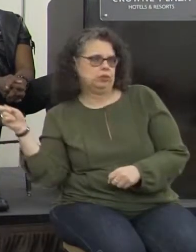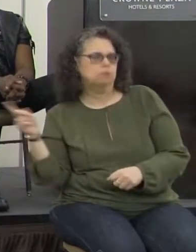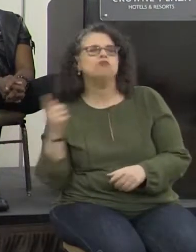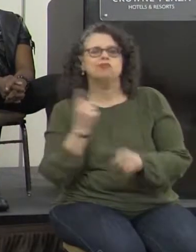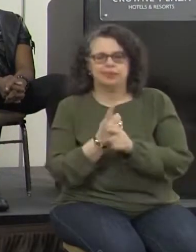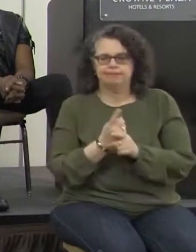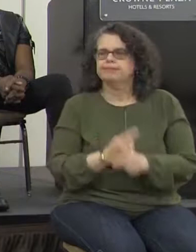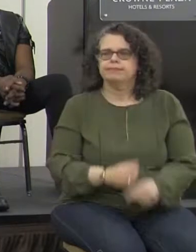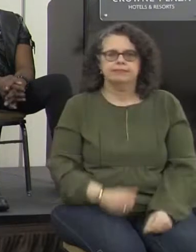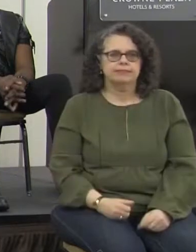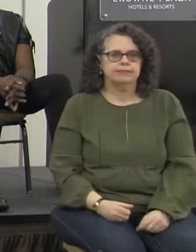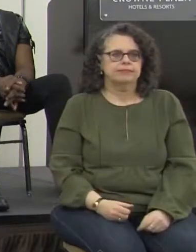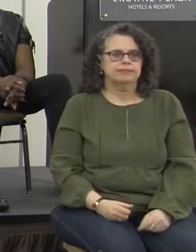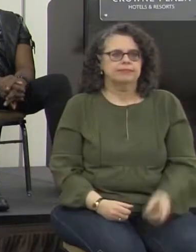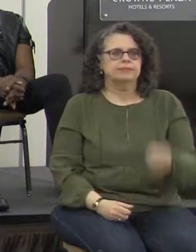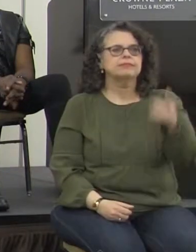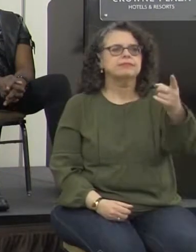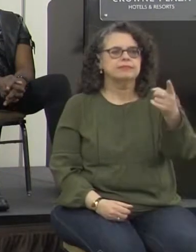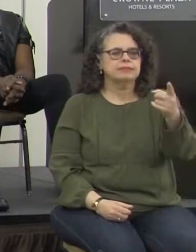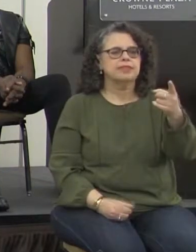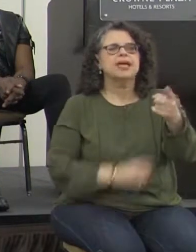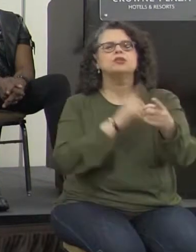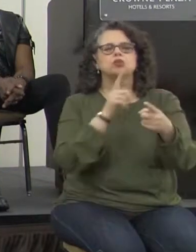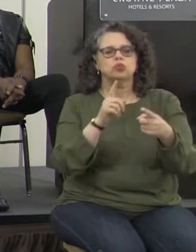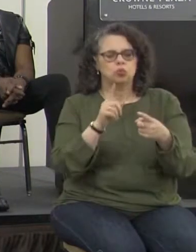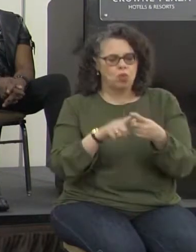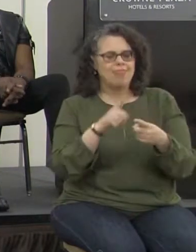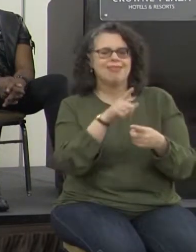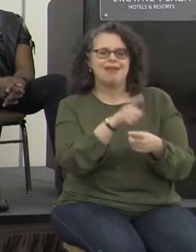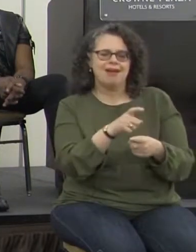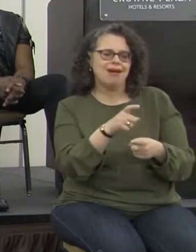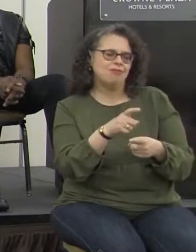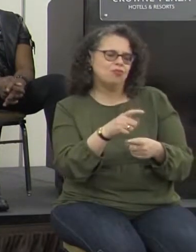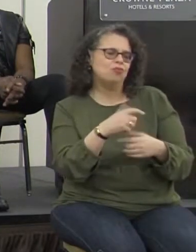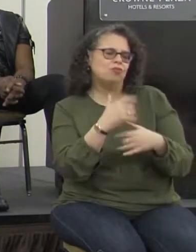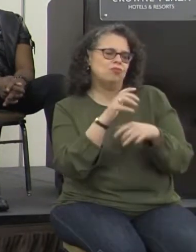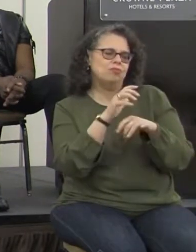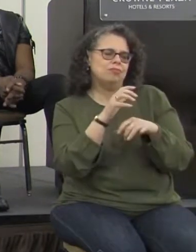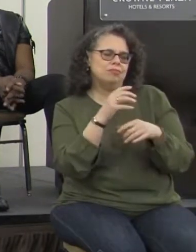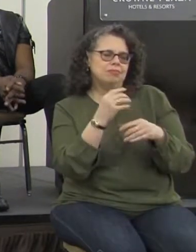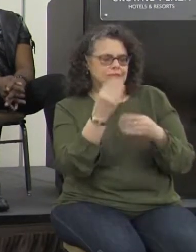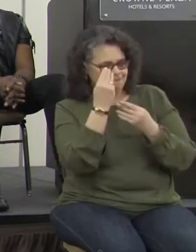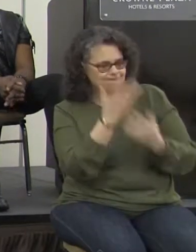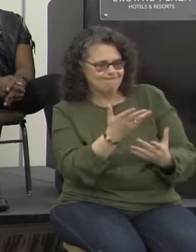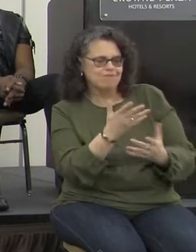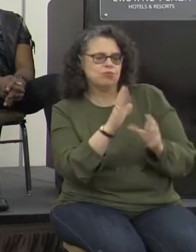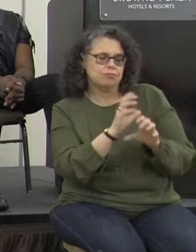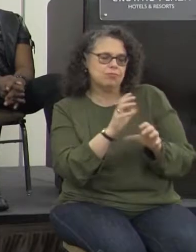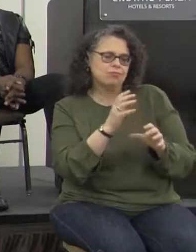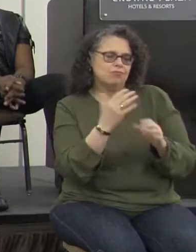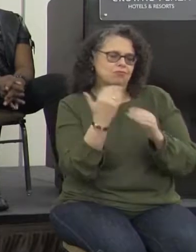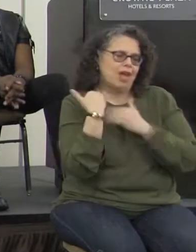it. And that's where you have to make them accountable for that. Right. I'm used to it. I live in America.